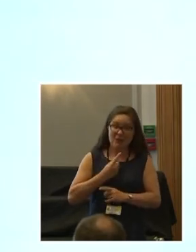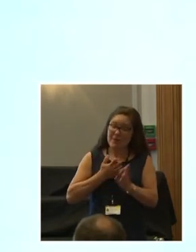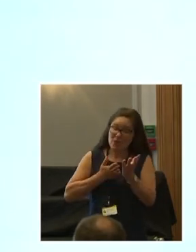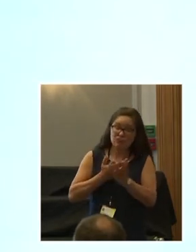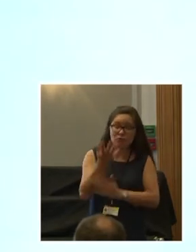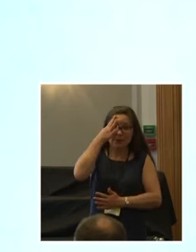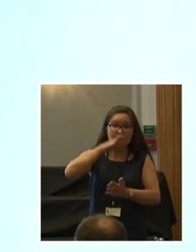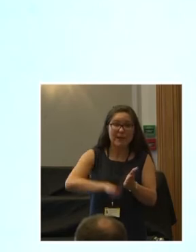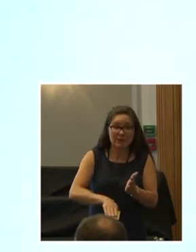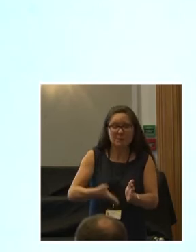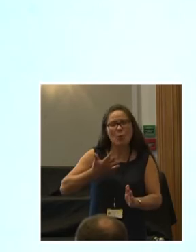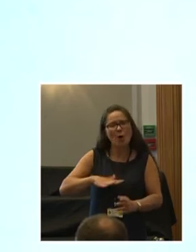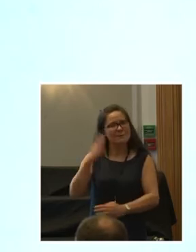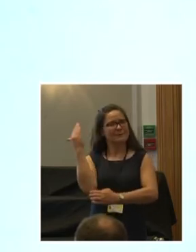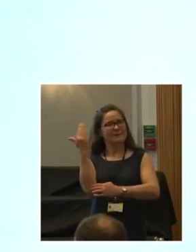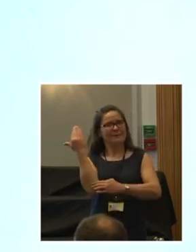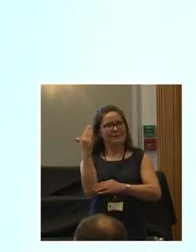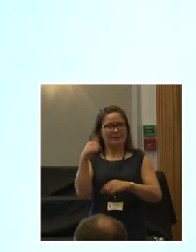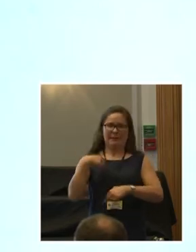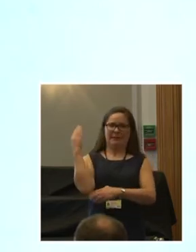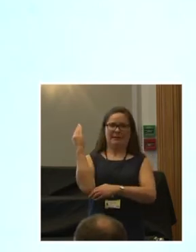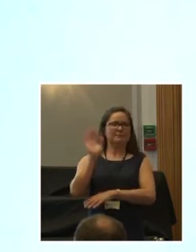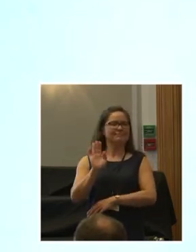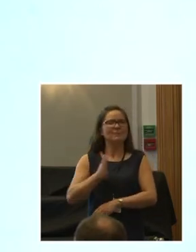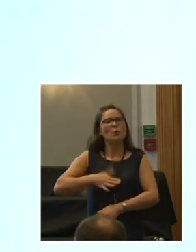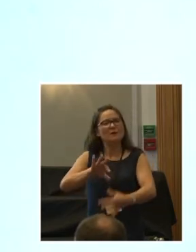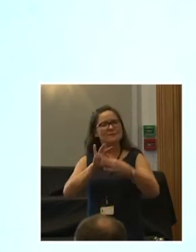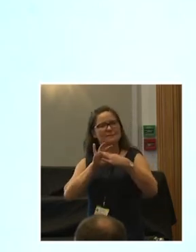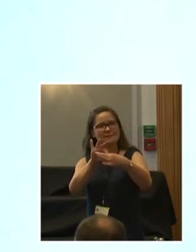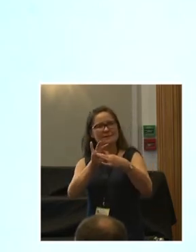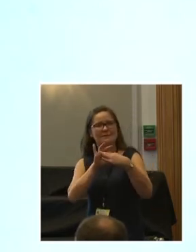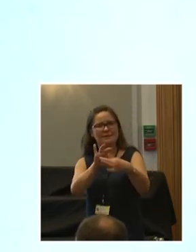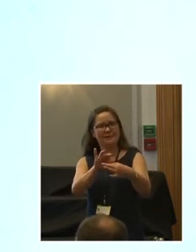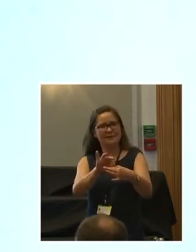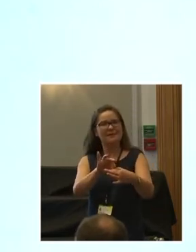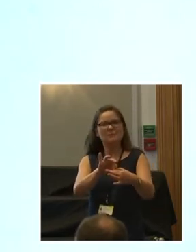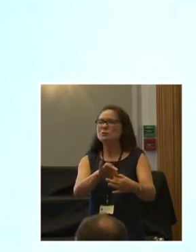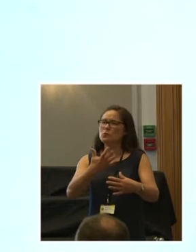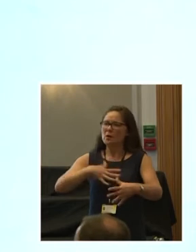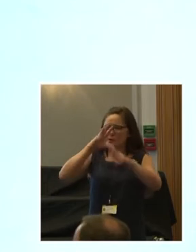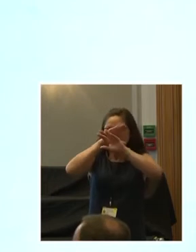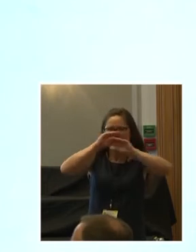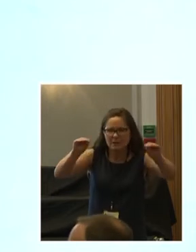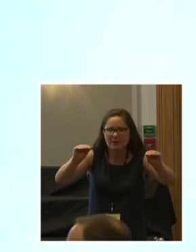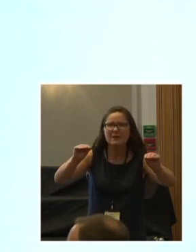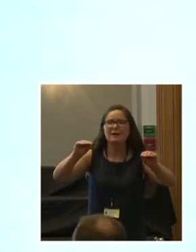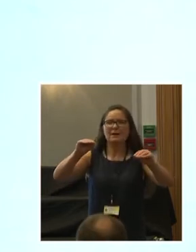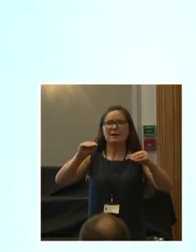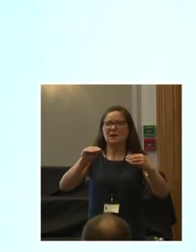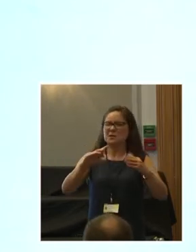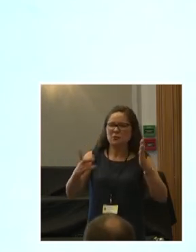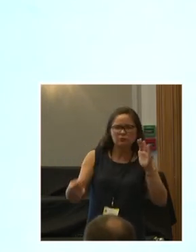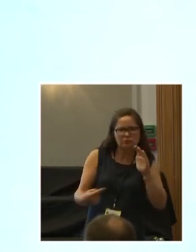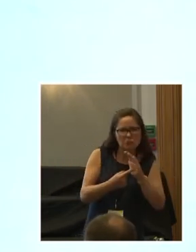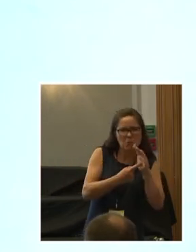talk pretty interactive, pretty light touch, but also really informative. So it's going to be a lot about principles, where we are with tech,